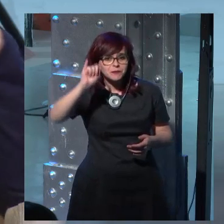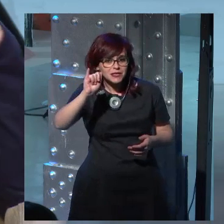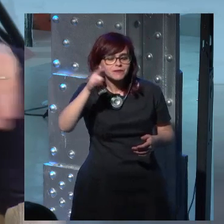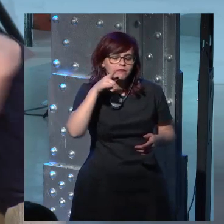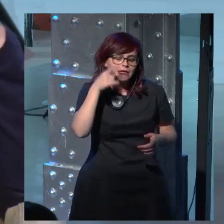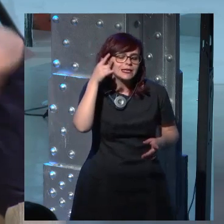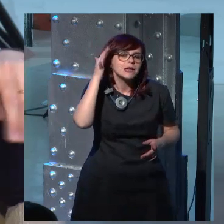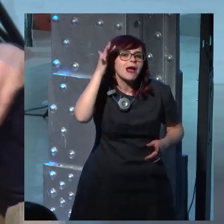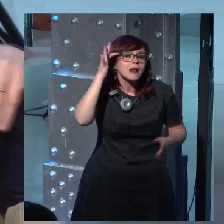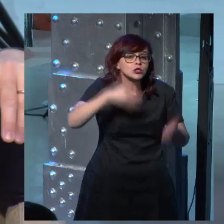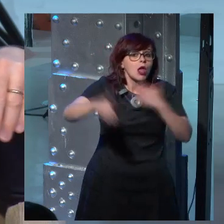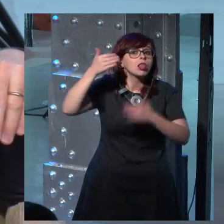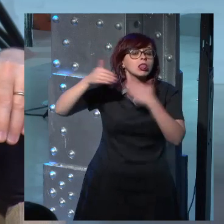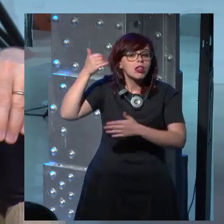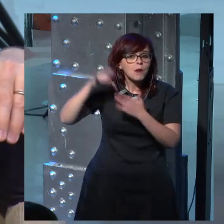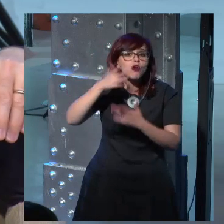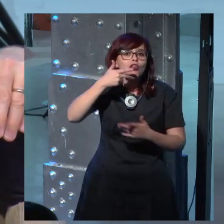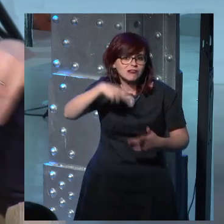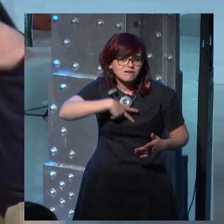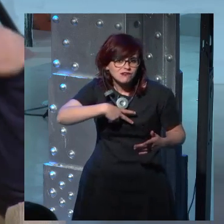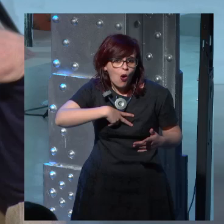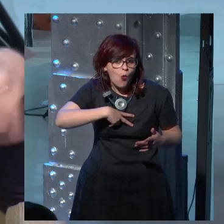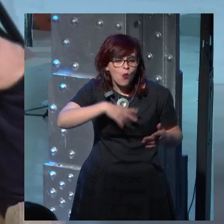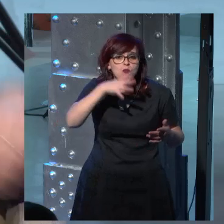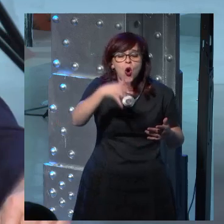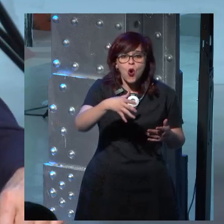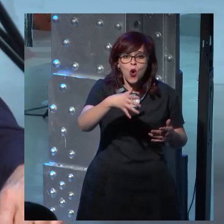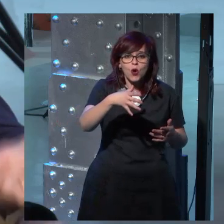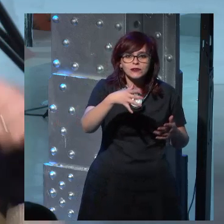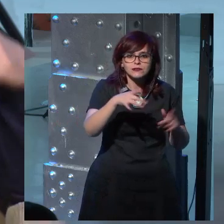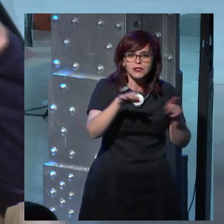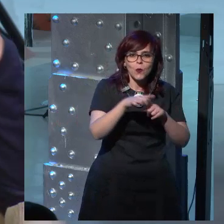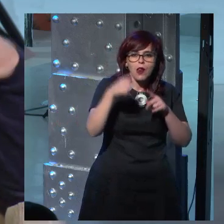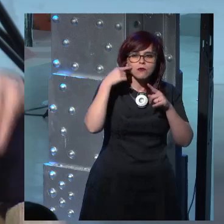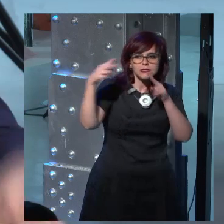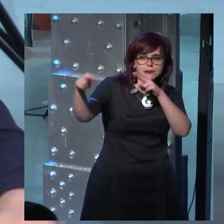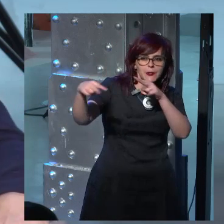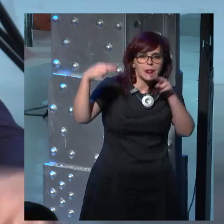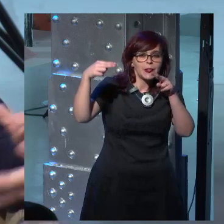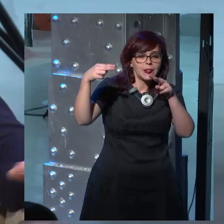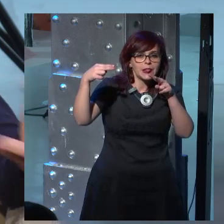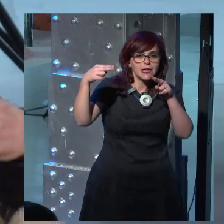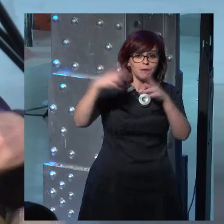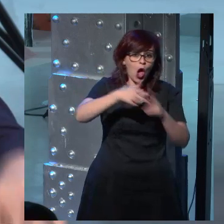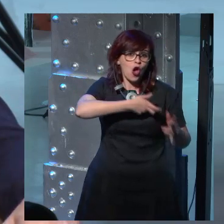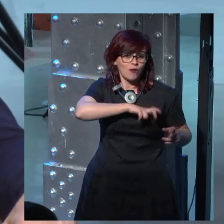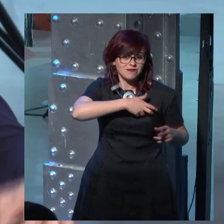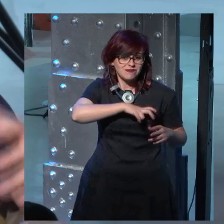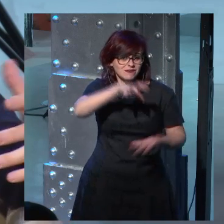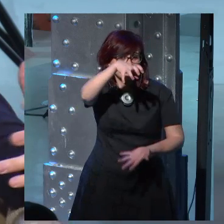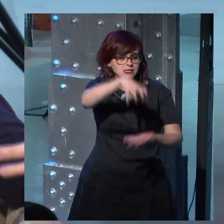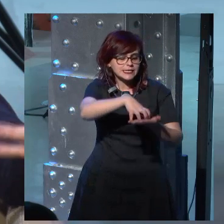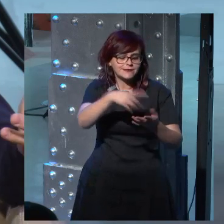a little argument in the hallway in the police station. They clearly know each other. So that would be neat to see what that story